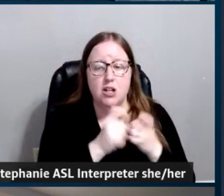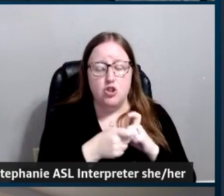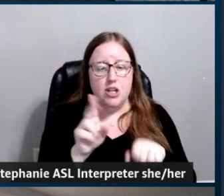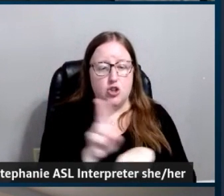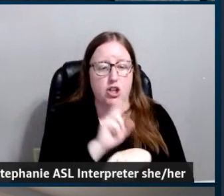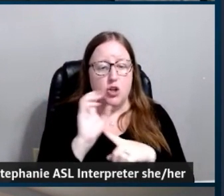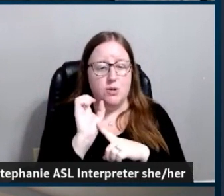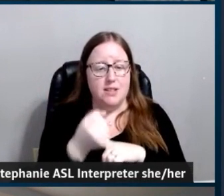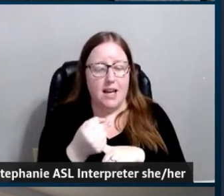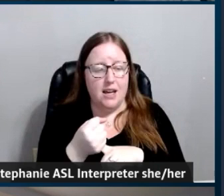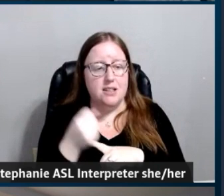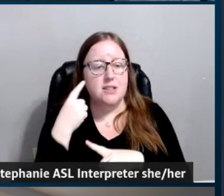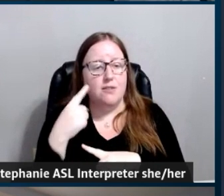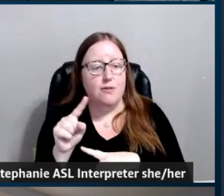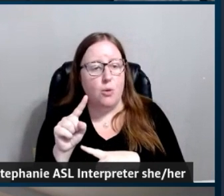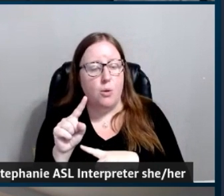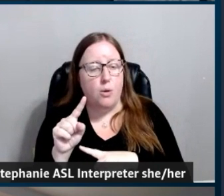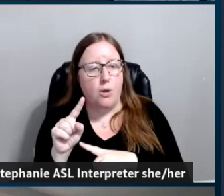case for how they can,